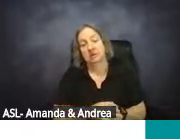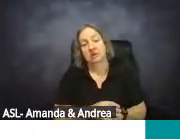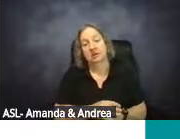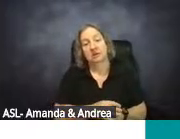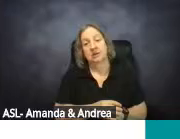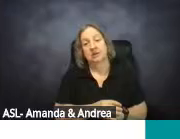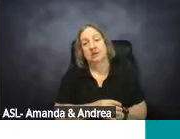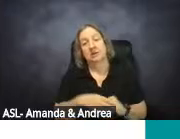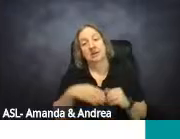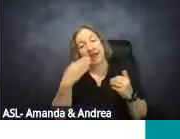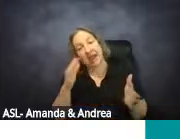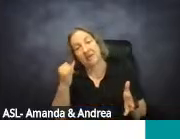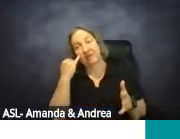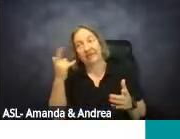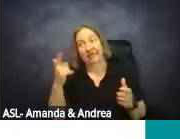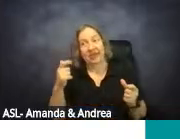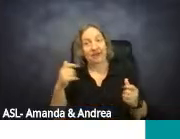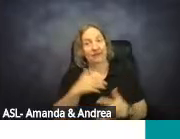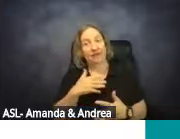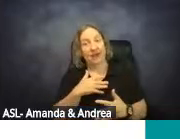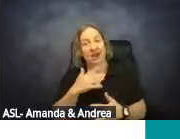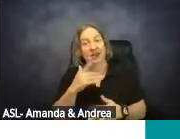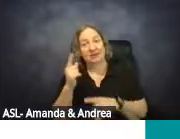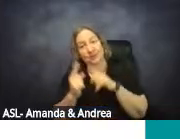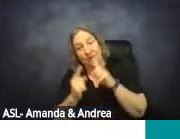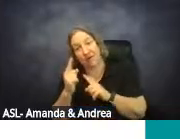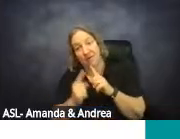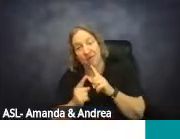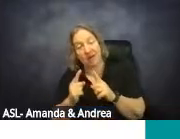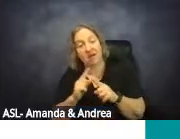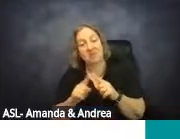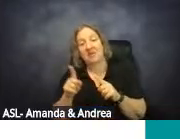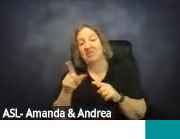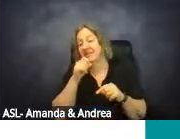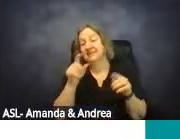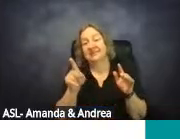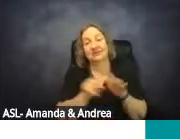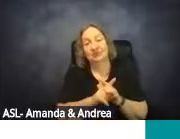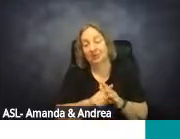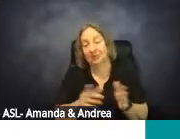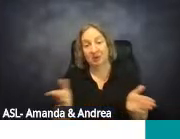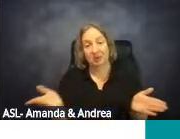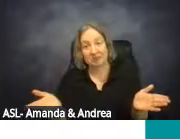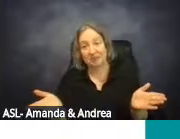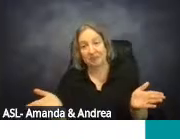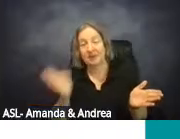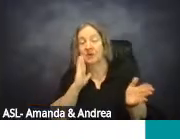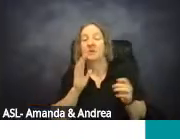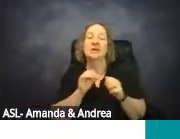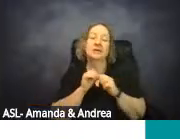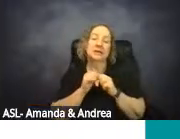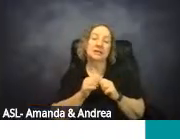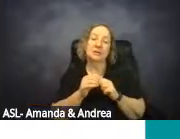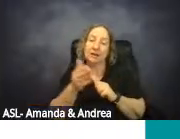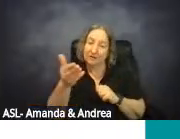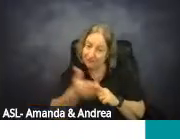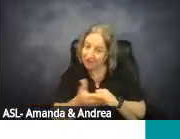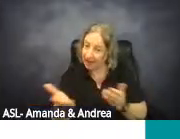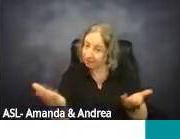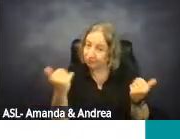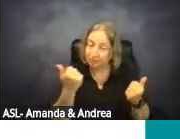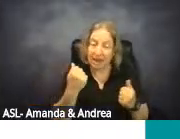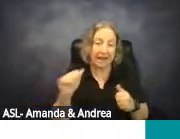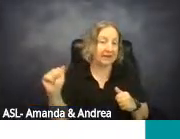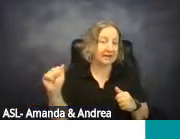were afraid to go one-on-one, but they did not show up. So we'll continue to invite them at anywhere we're